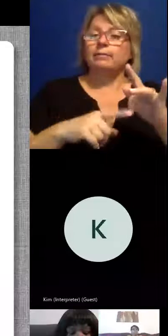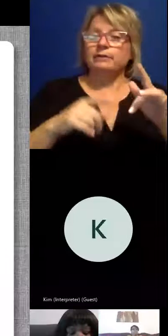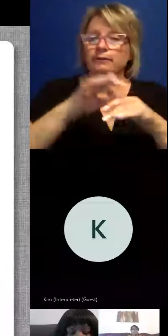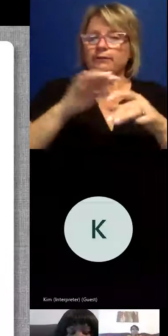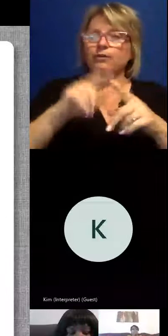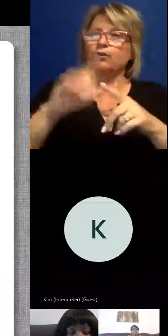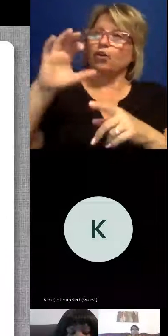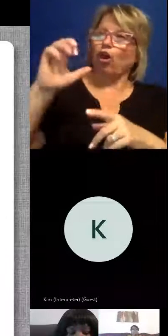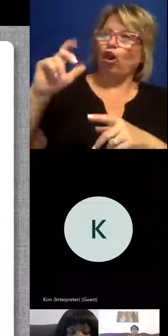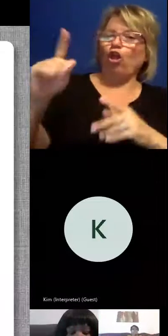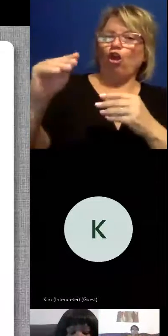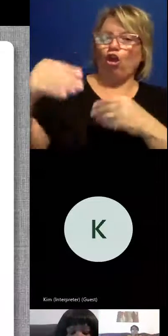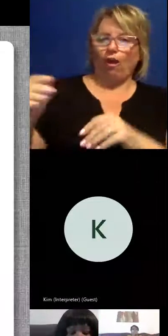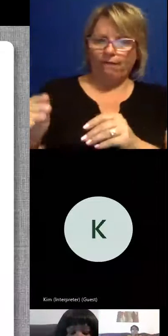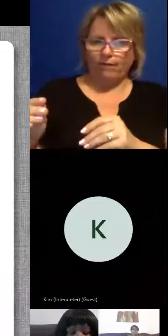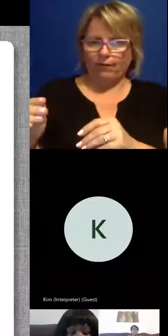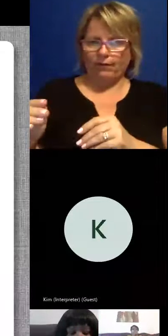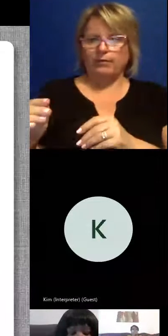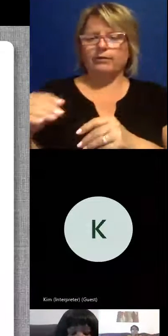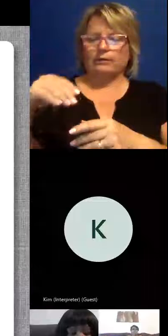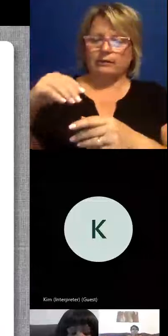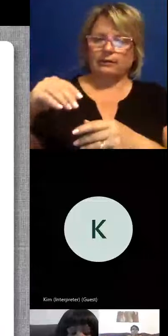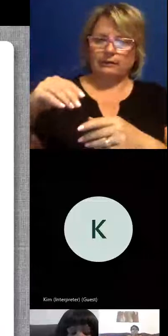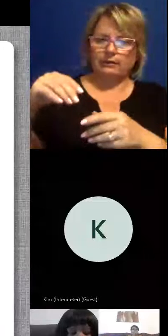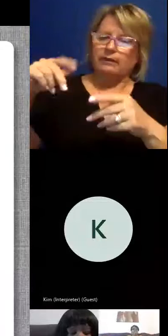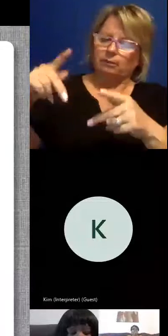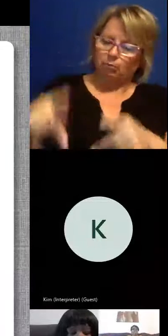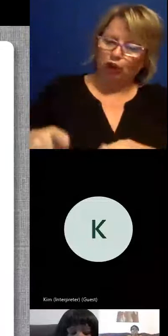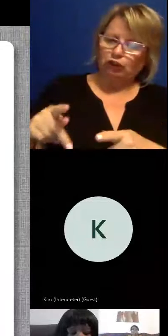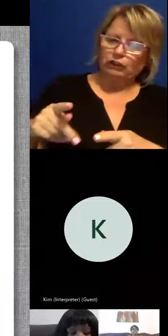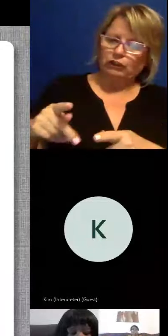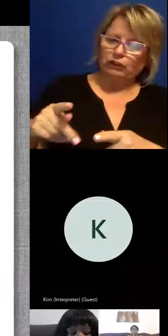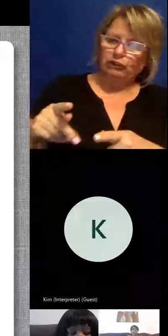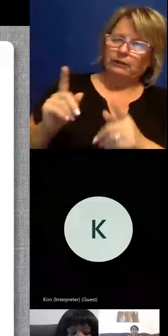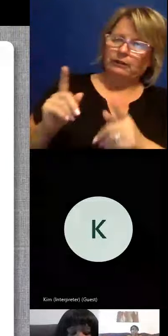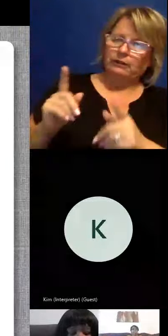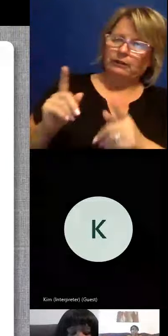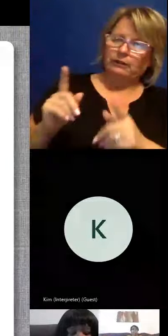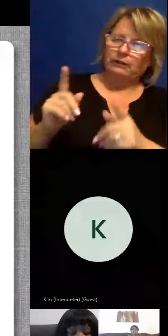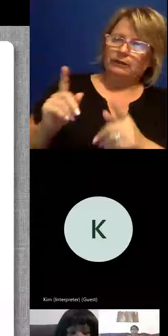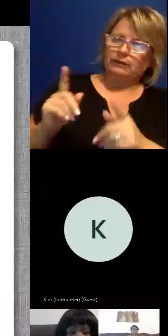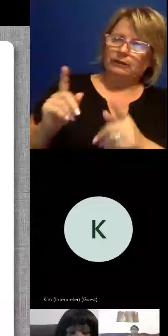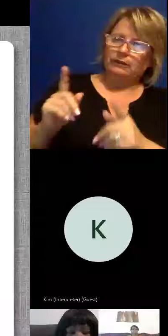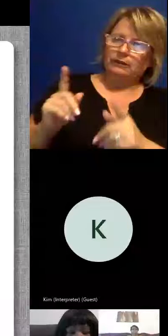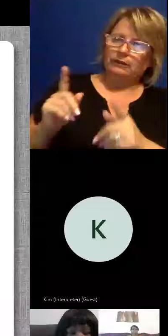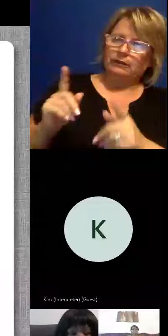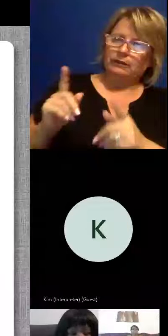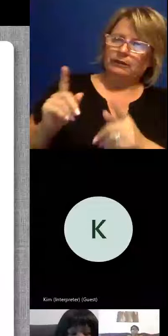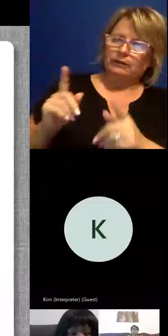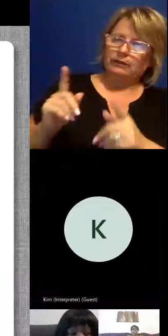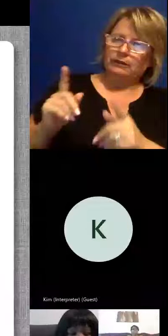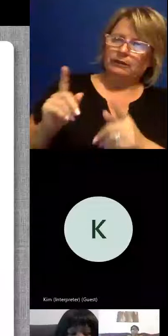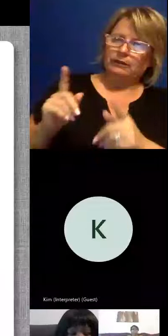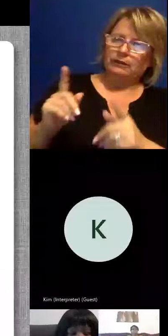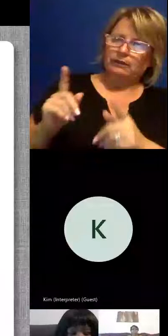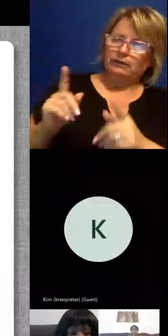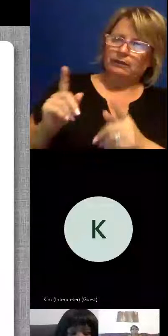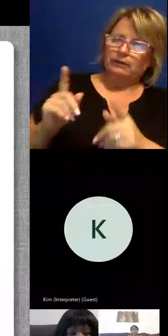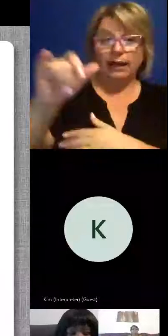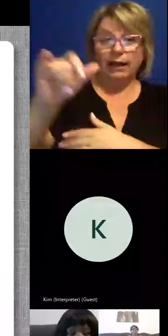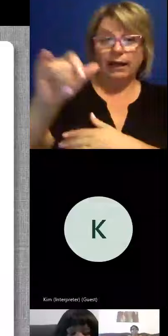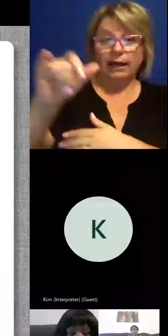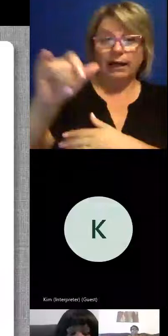the clerk's office in person or by mail. If you mail it, make sure to